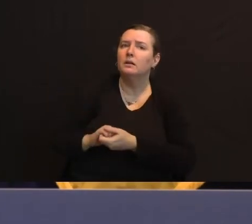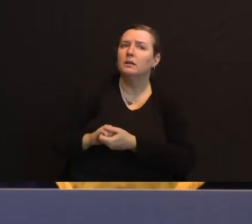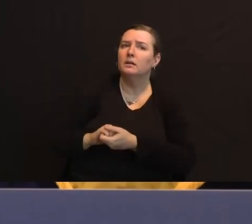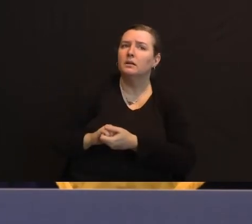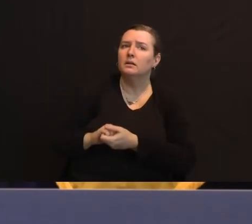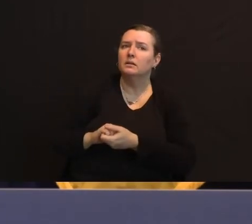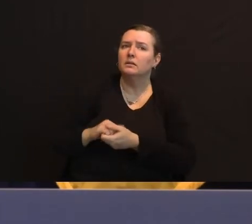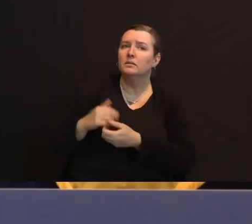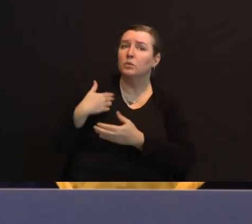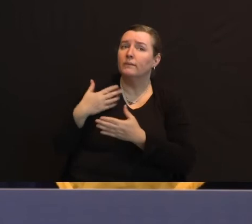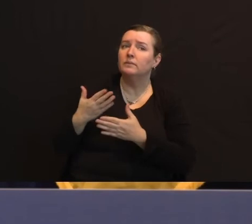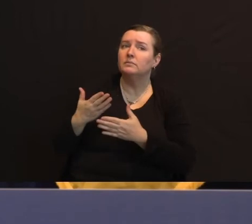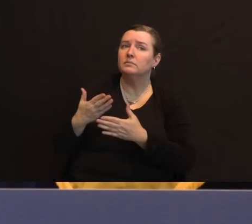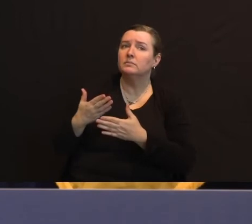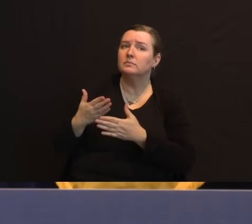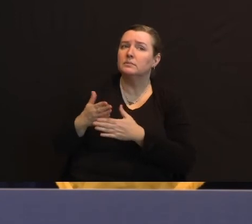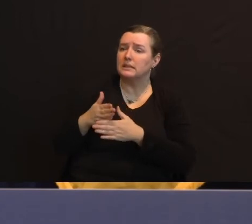there's a bill,